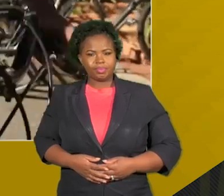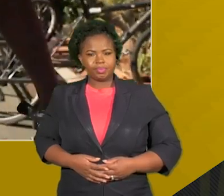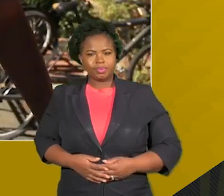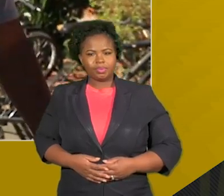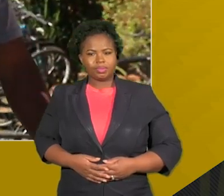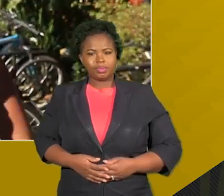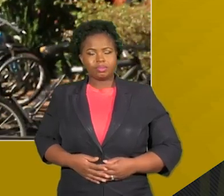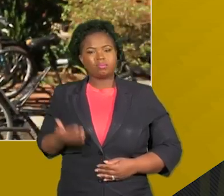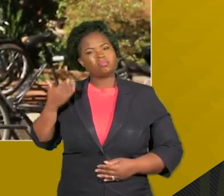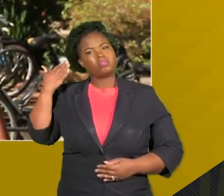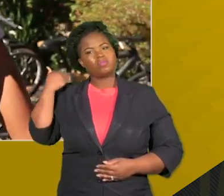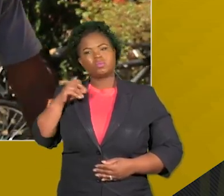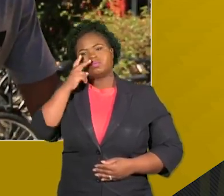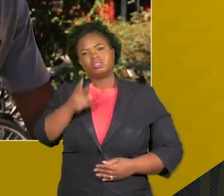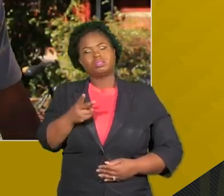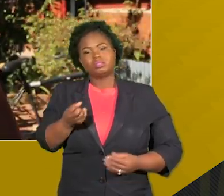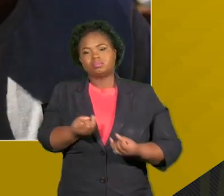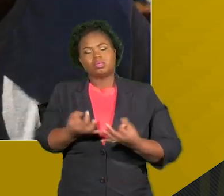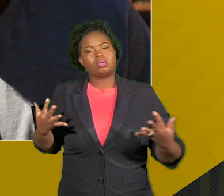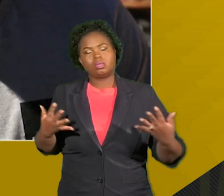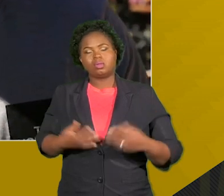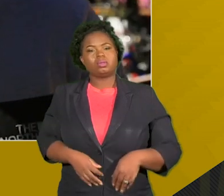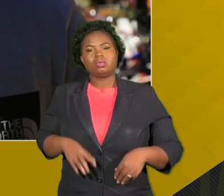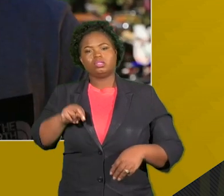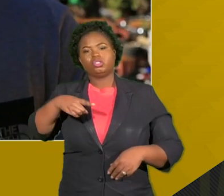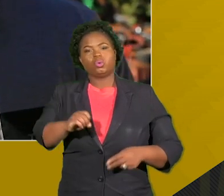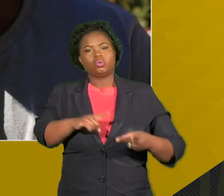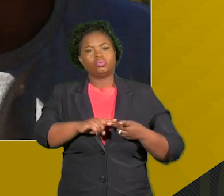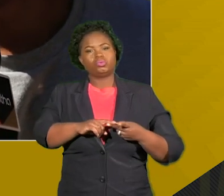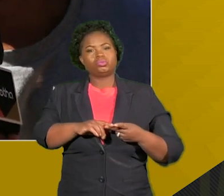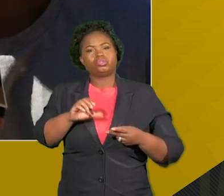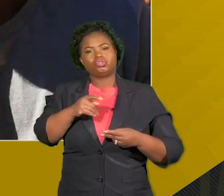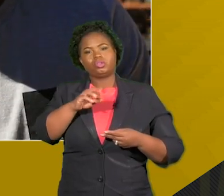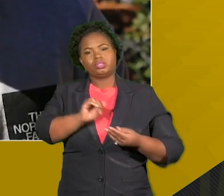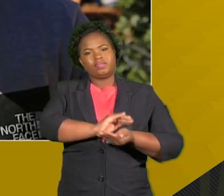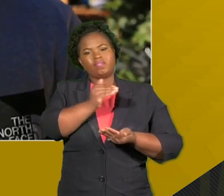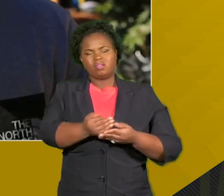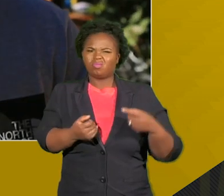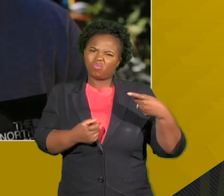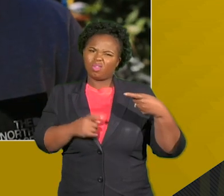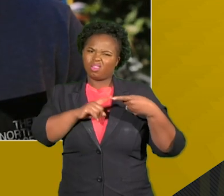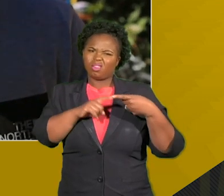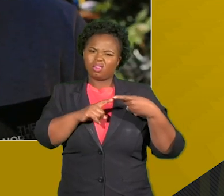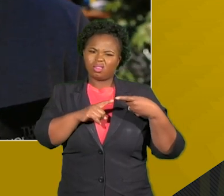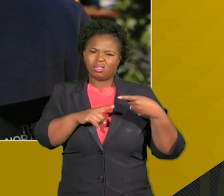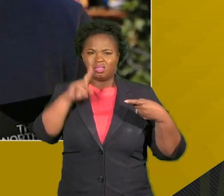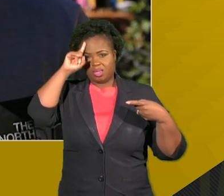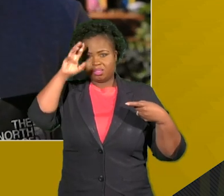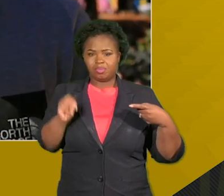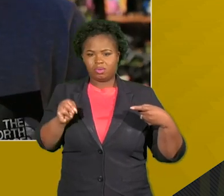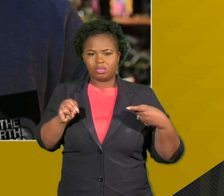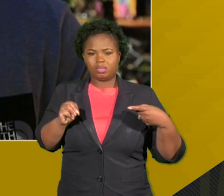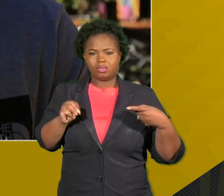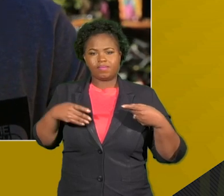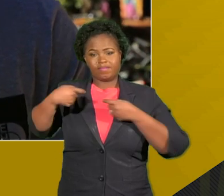In the past, we've seen scandals linked to, you know, NGOs, charity funds. I think one as big as the Nelson